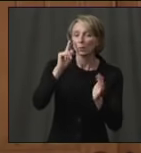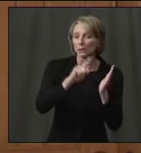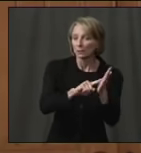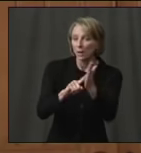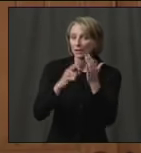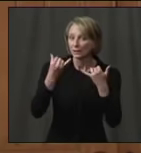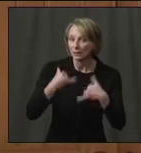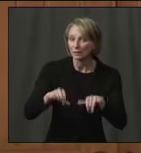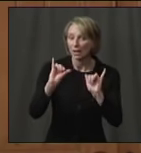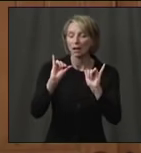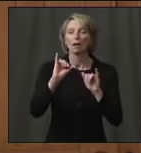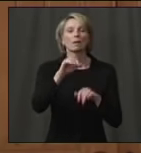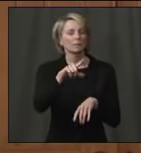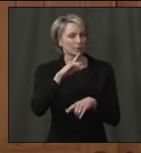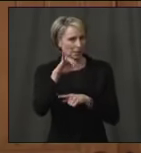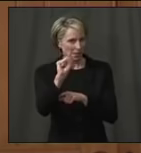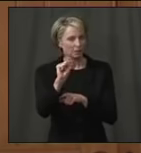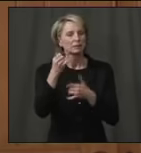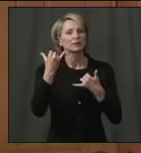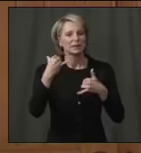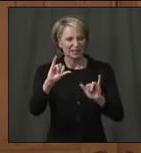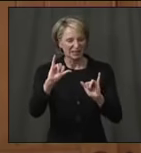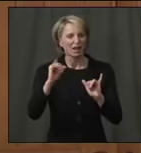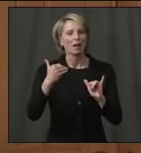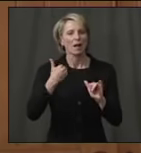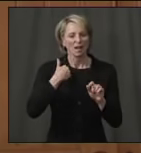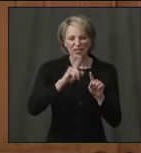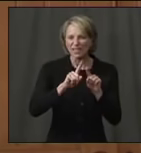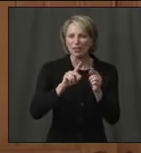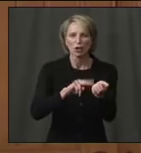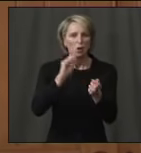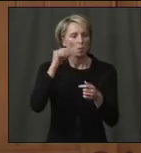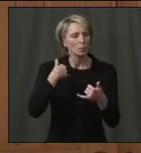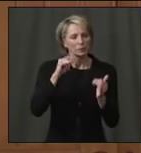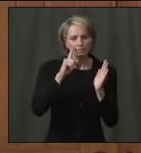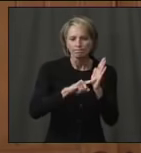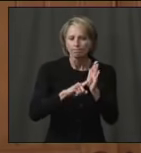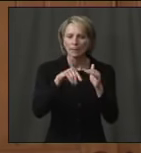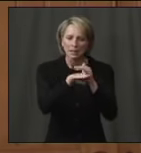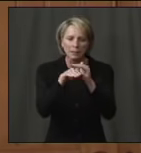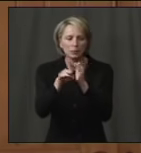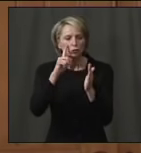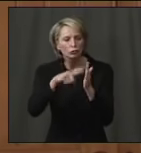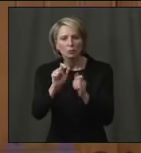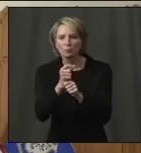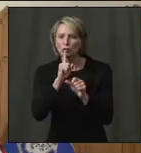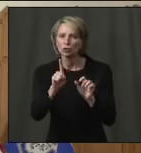and assisted living facilities will be completed by the end of the day today. Thank you.